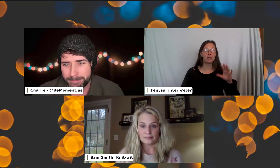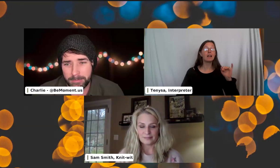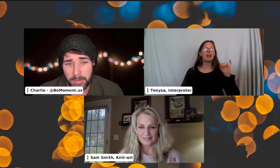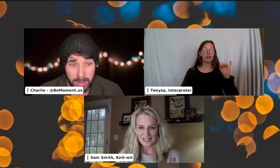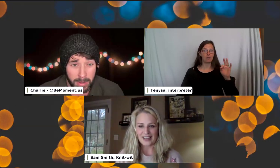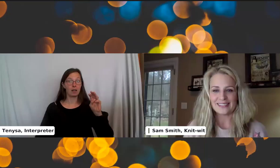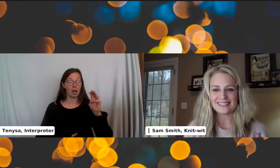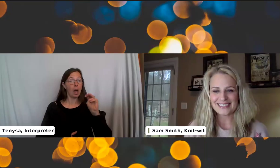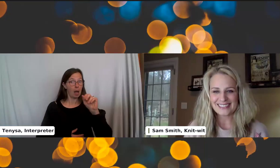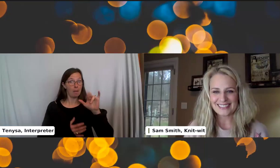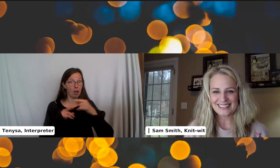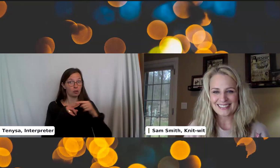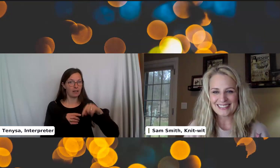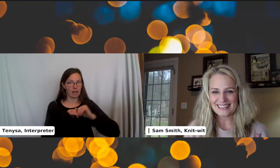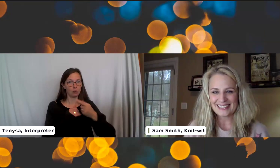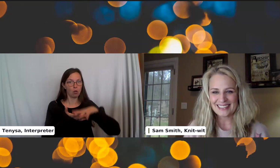learned. That's right.